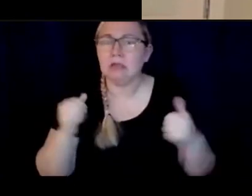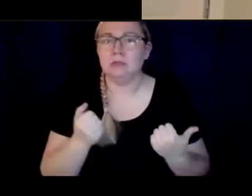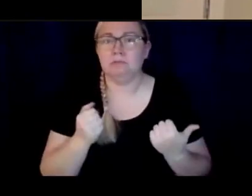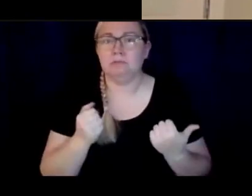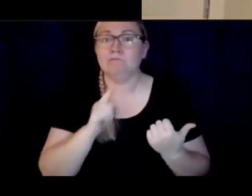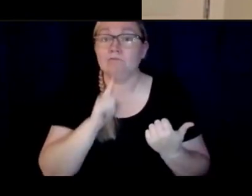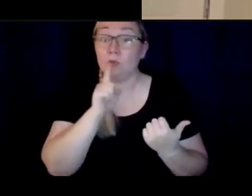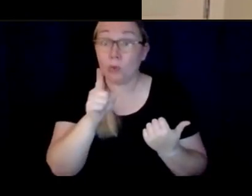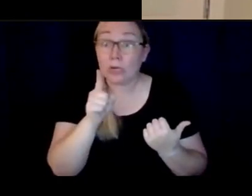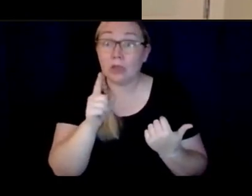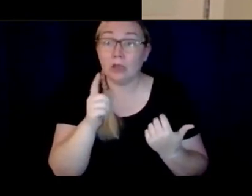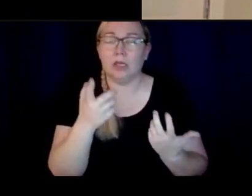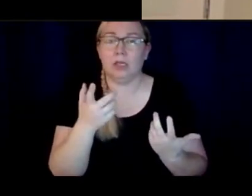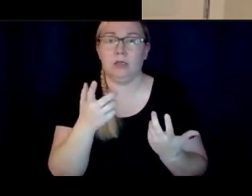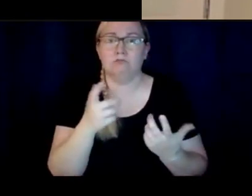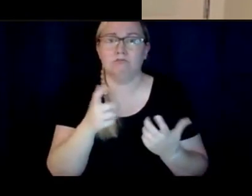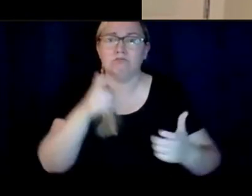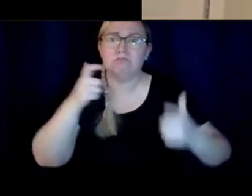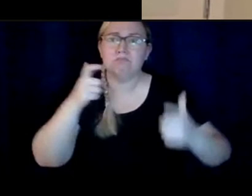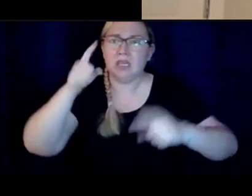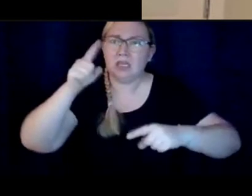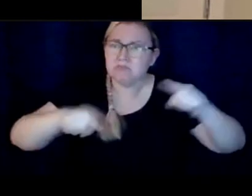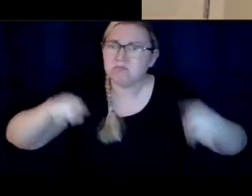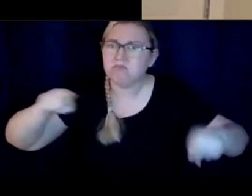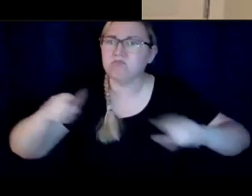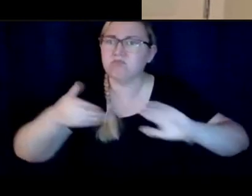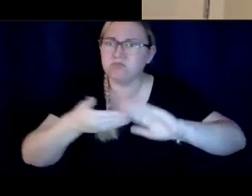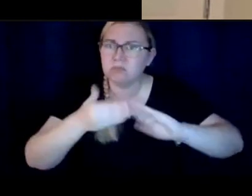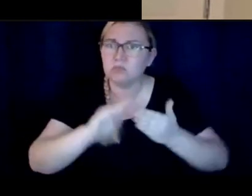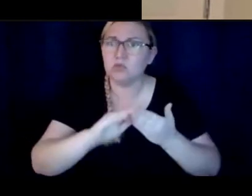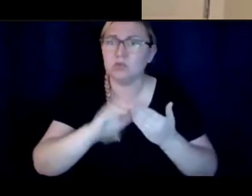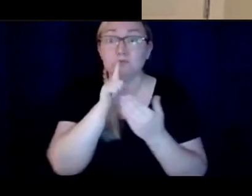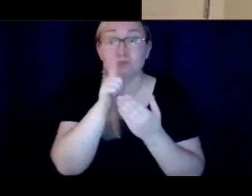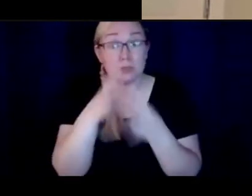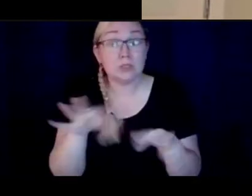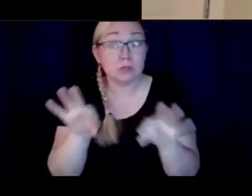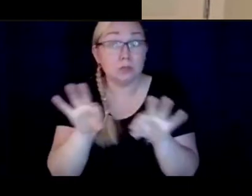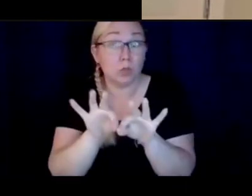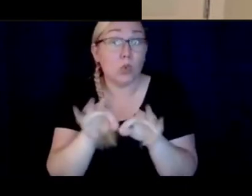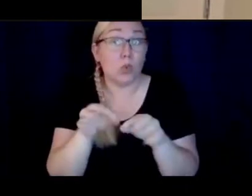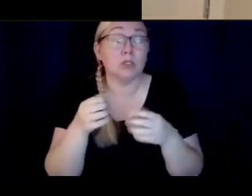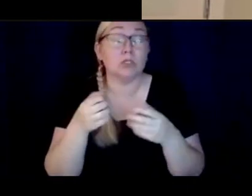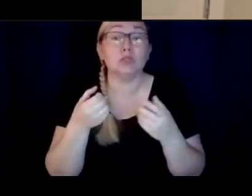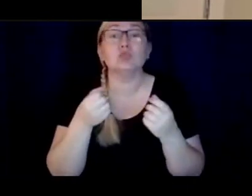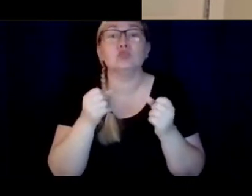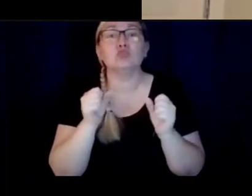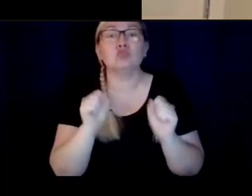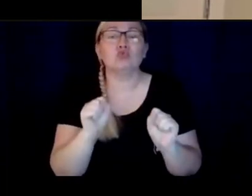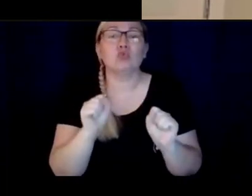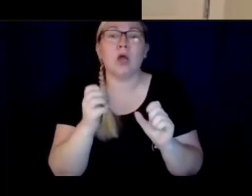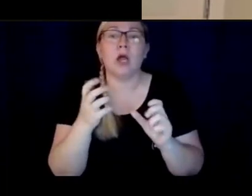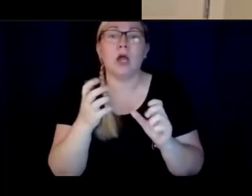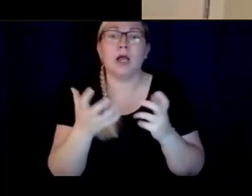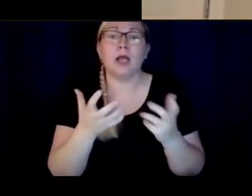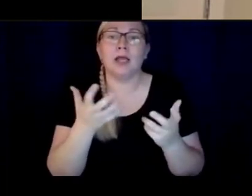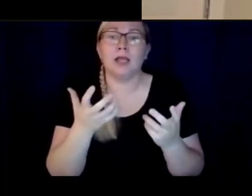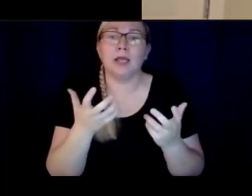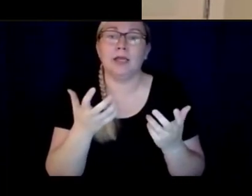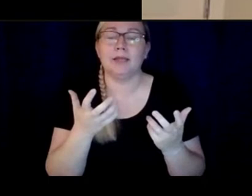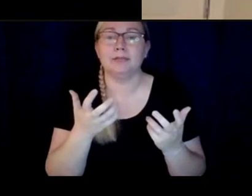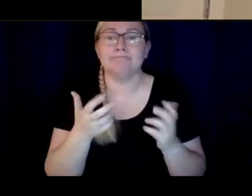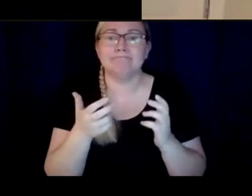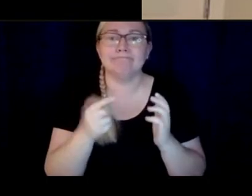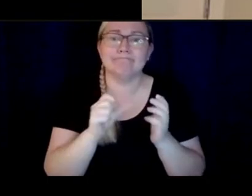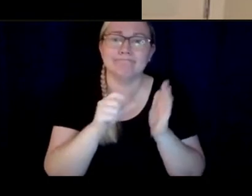heterogeneous kind of community. That's really important too, to kind of keep highlighting that